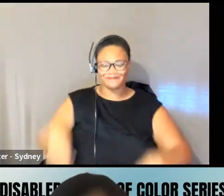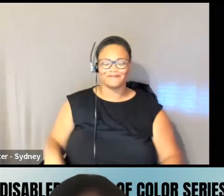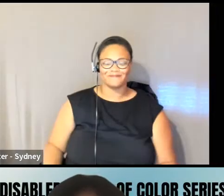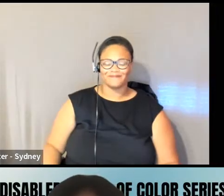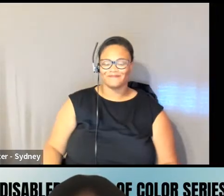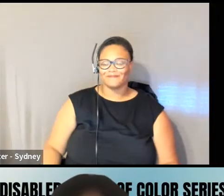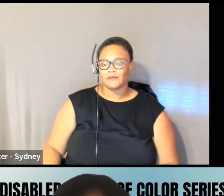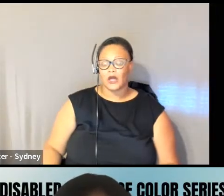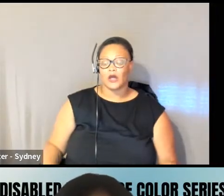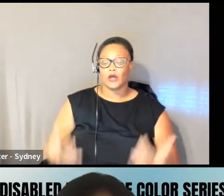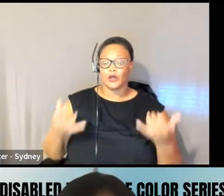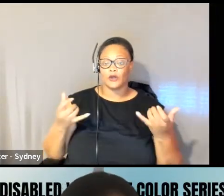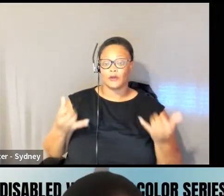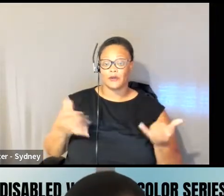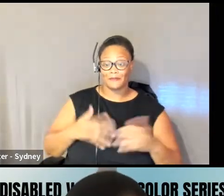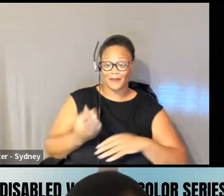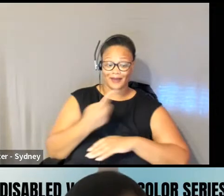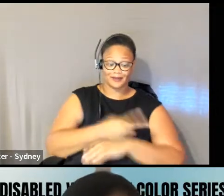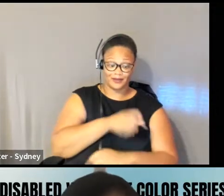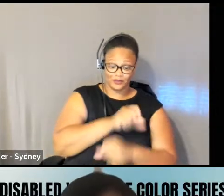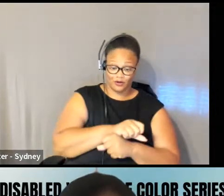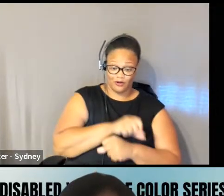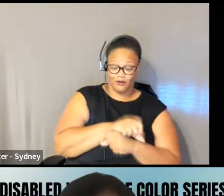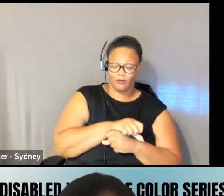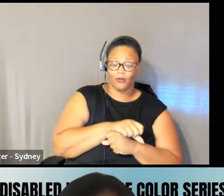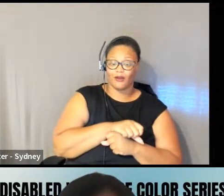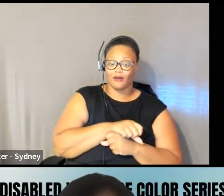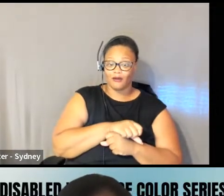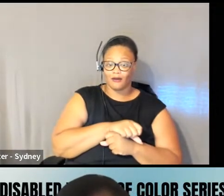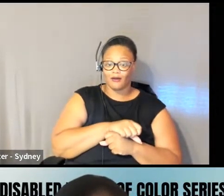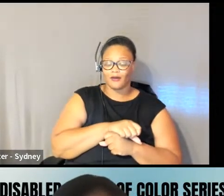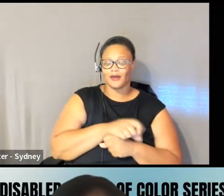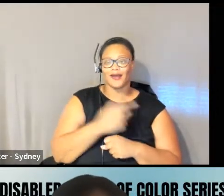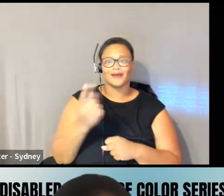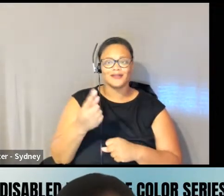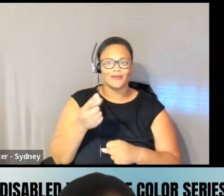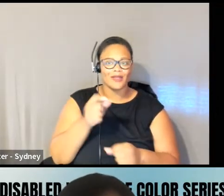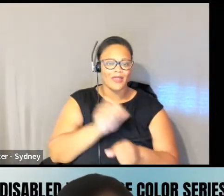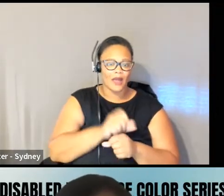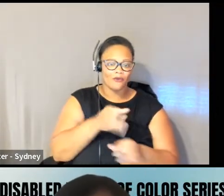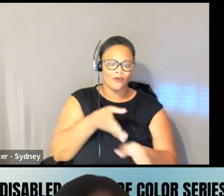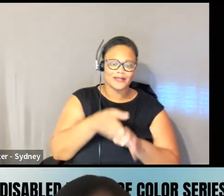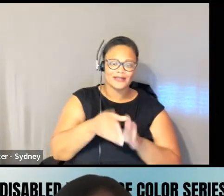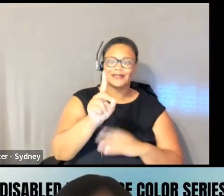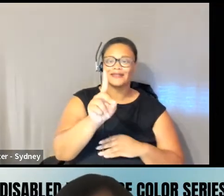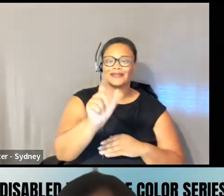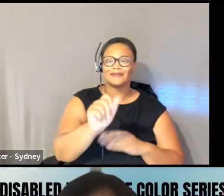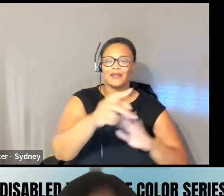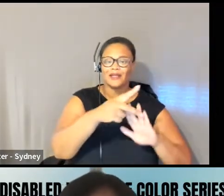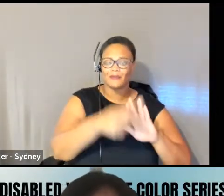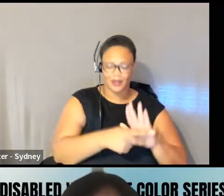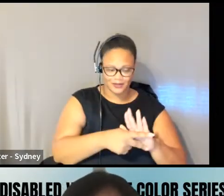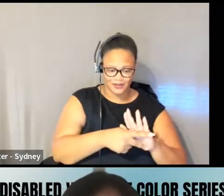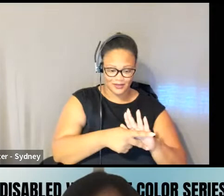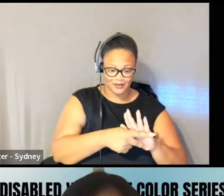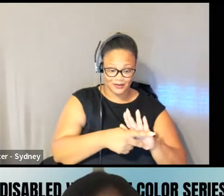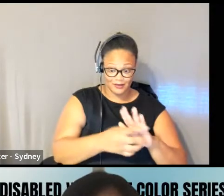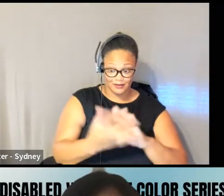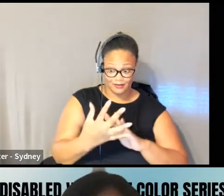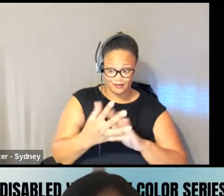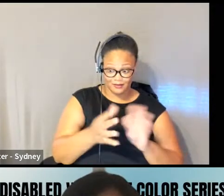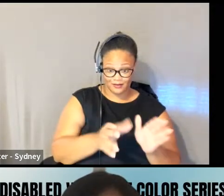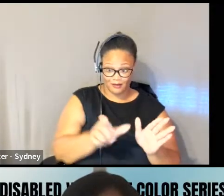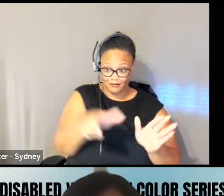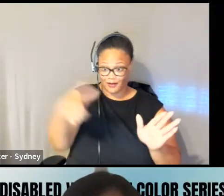currently, my day job is as somebody who works in disability policy. Outside of that,